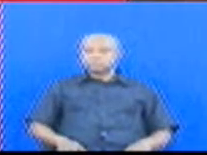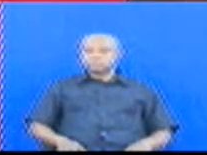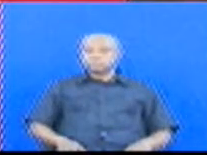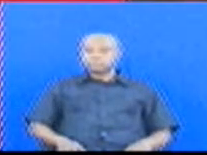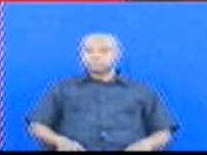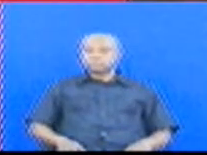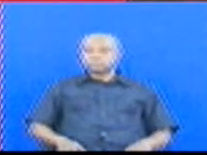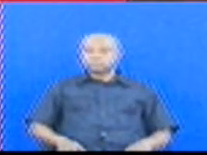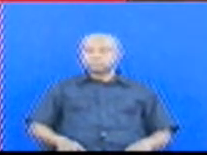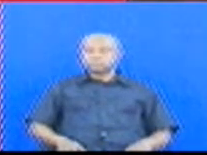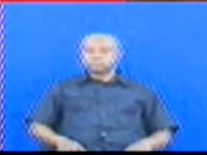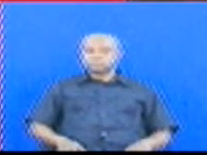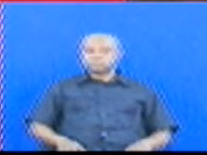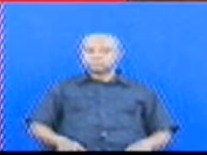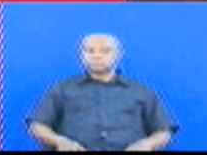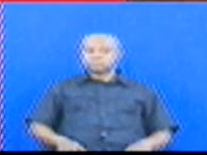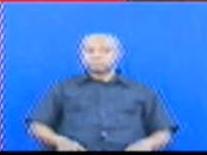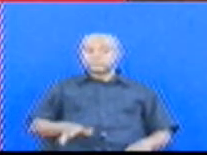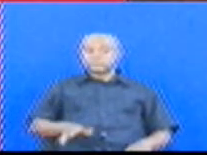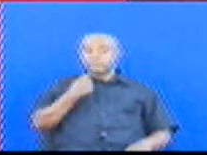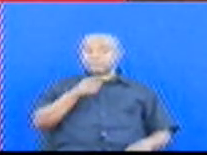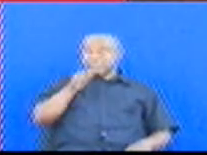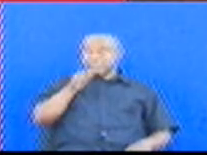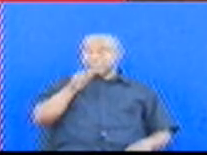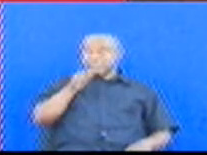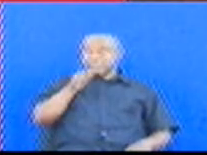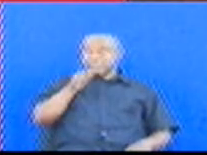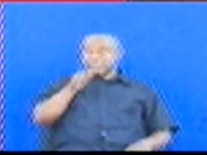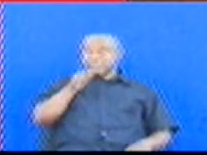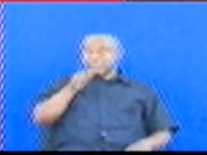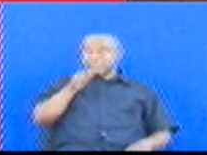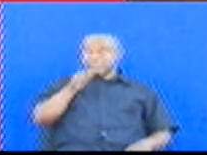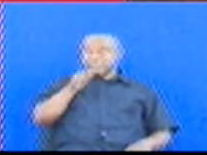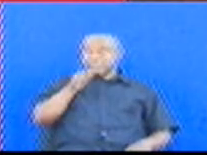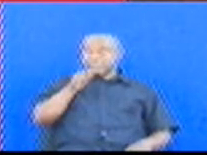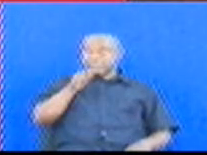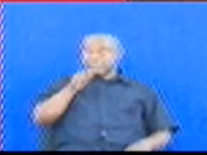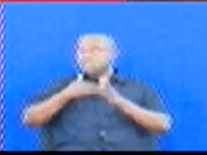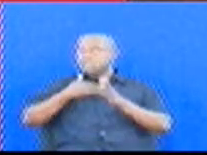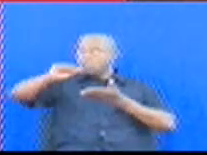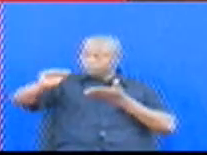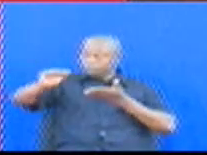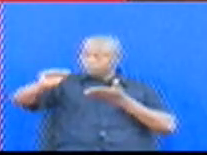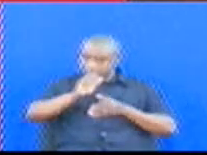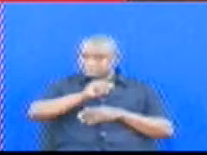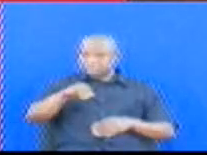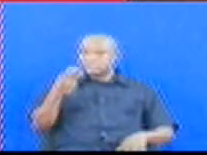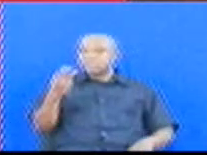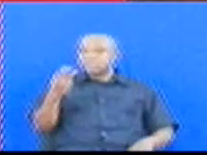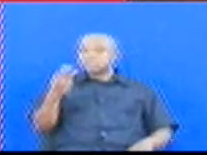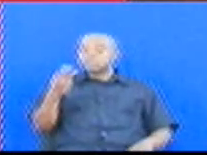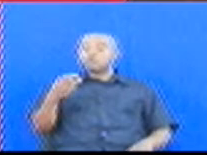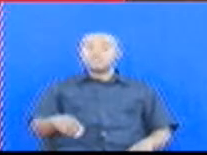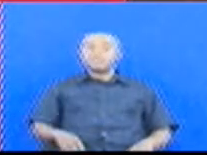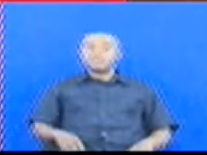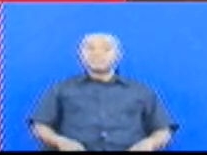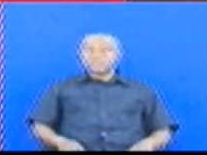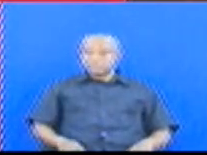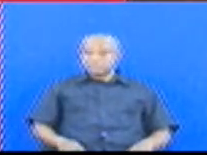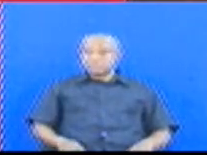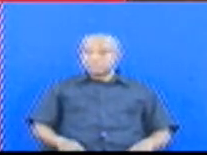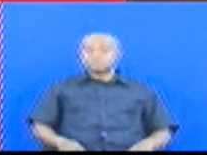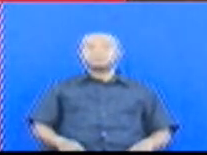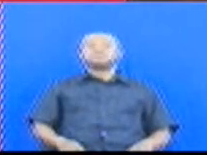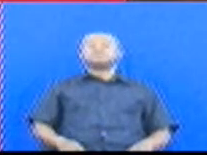inasema the principal act is amended in section 7 by deleting subsection 3. Ambayo subsection 3 ya